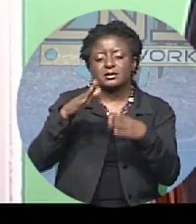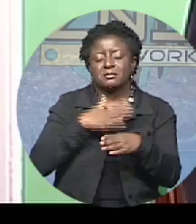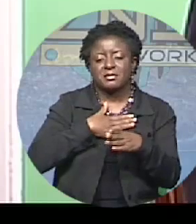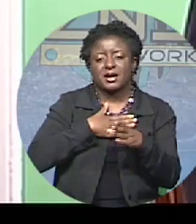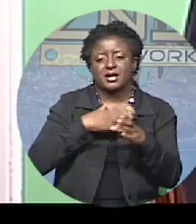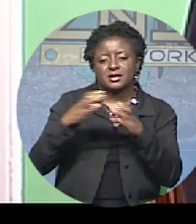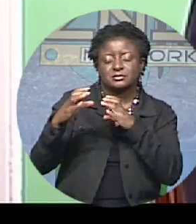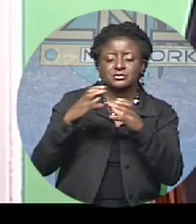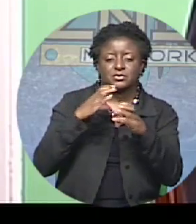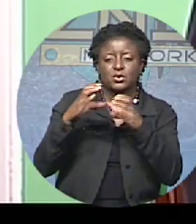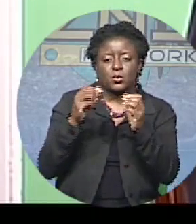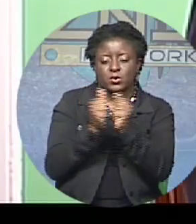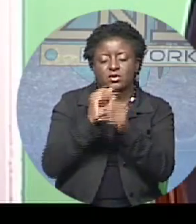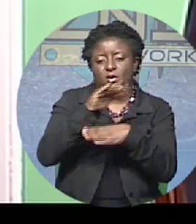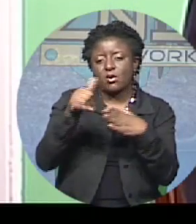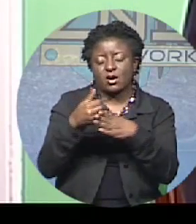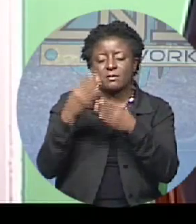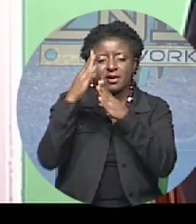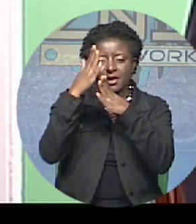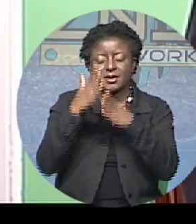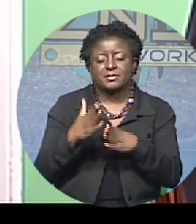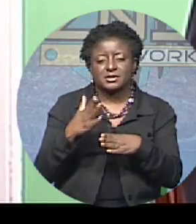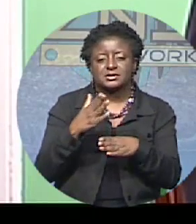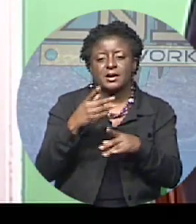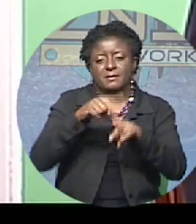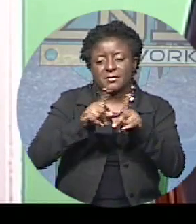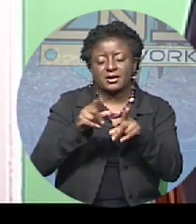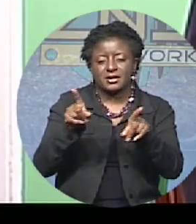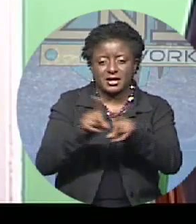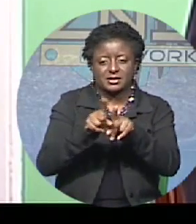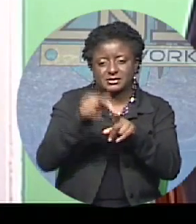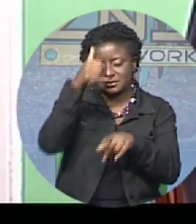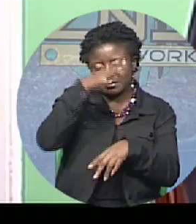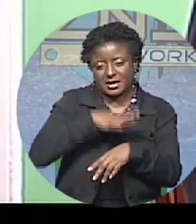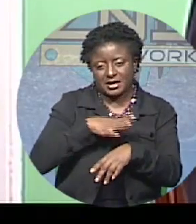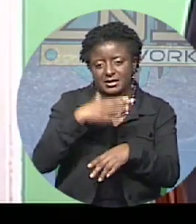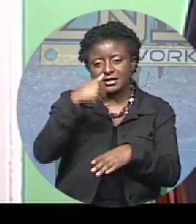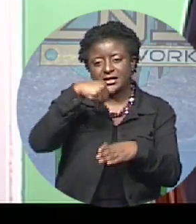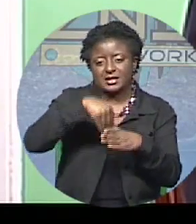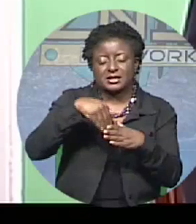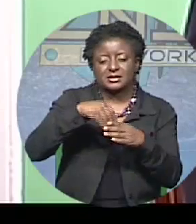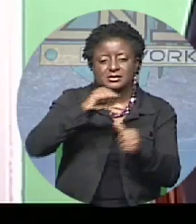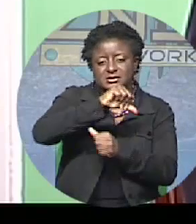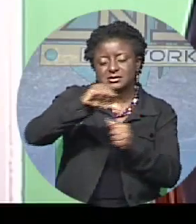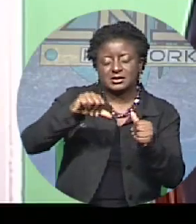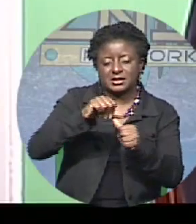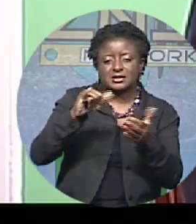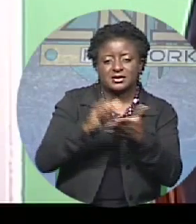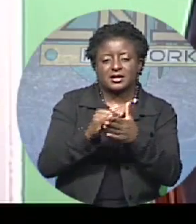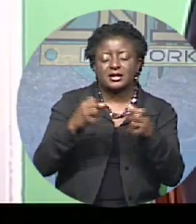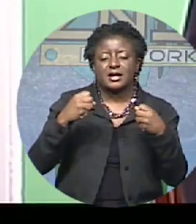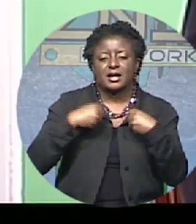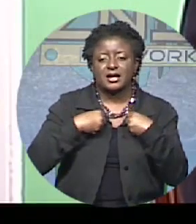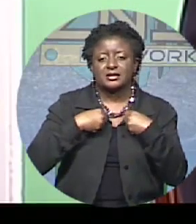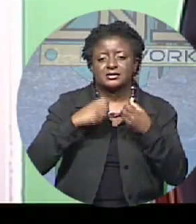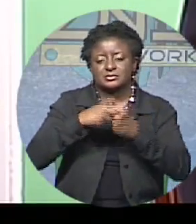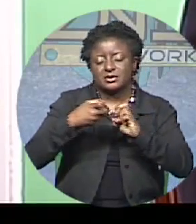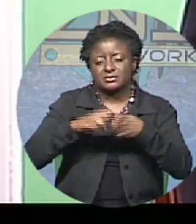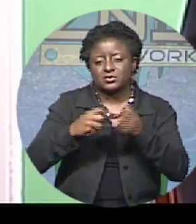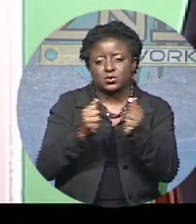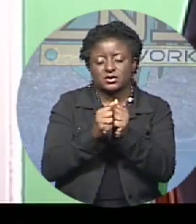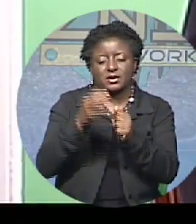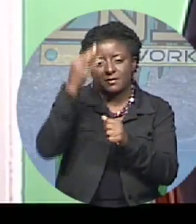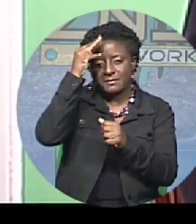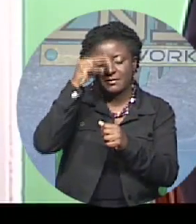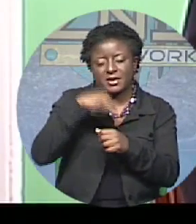but as a male in a society that has difficulty with male-female relationships and in my